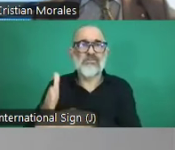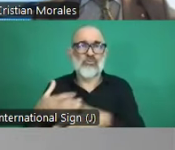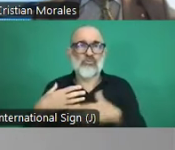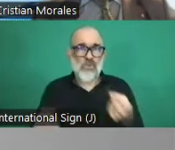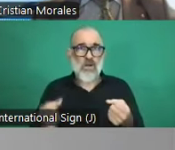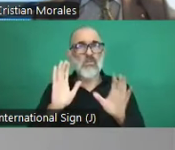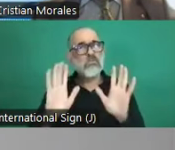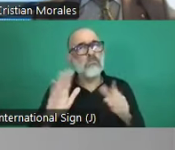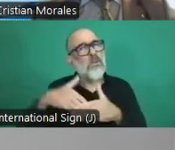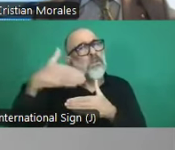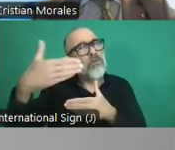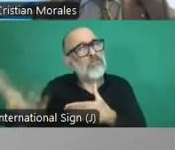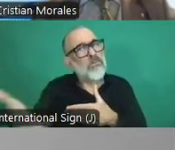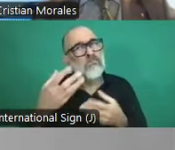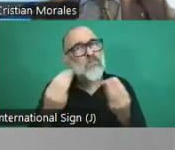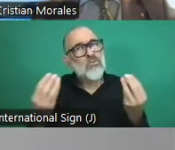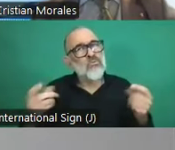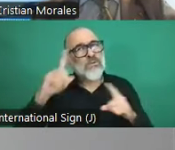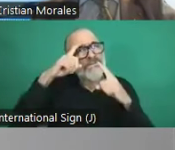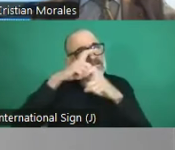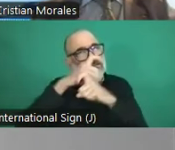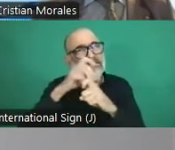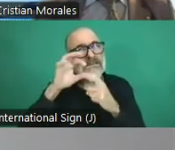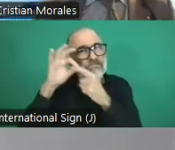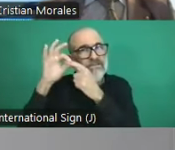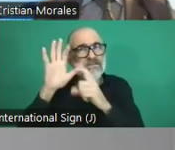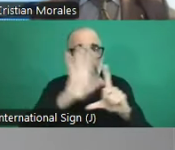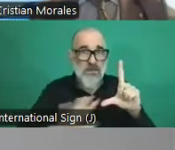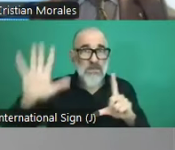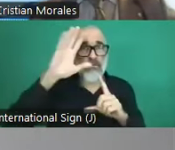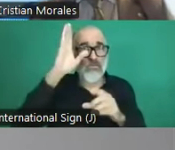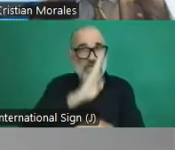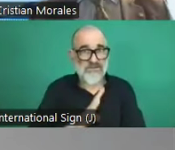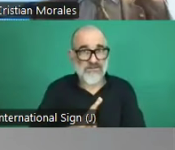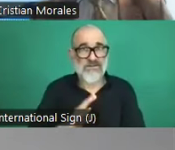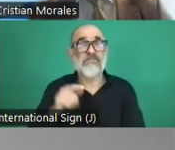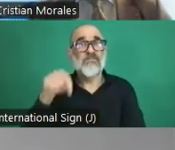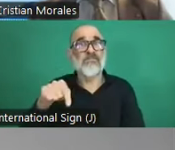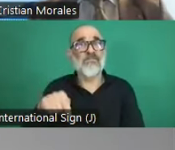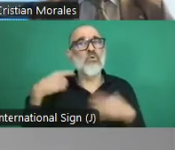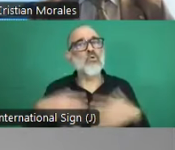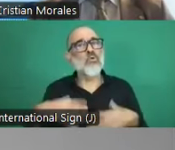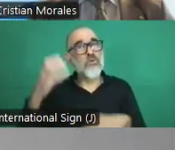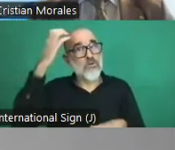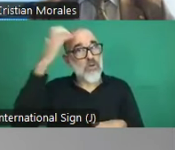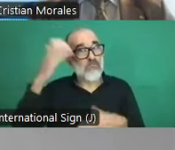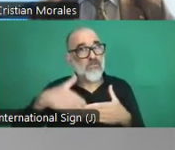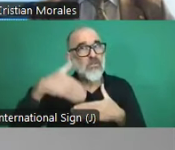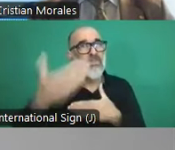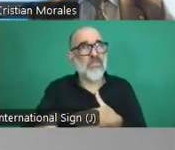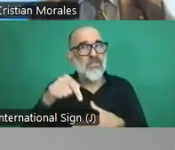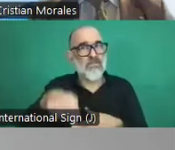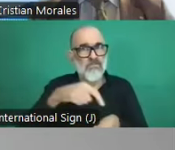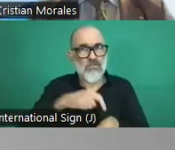the government at that time weakened health policies and promoted enormous setbacks for our